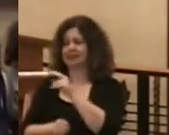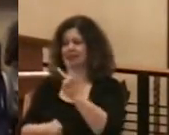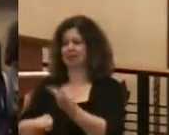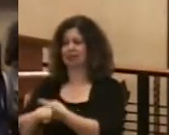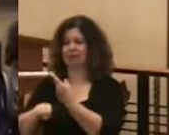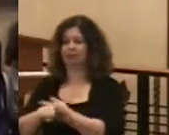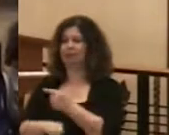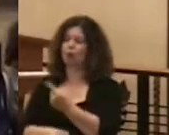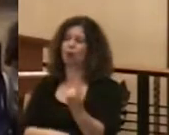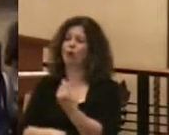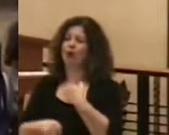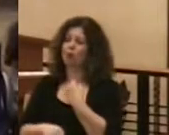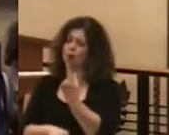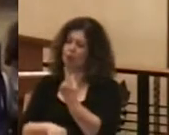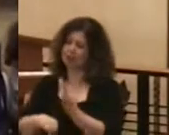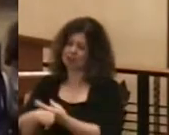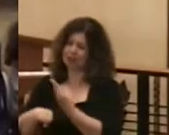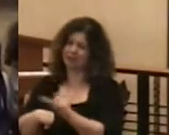only one.